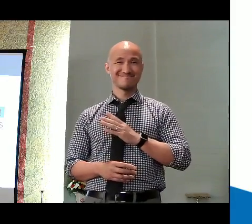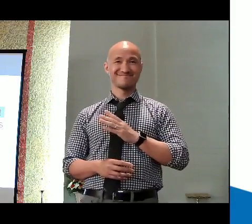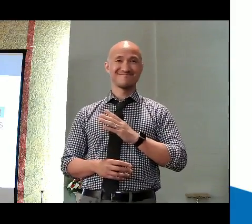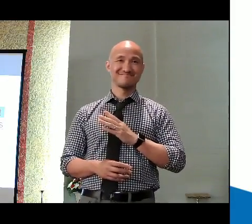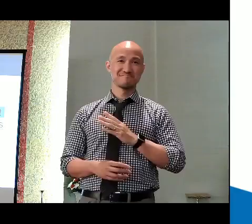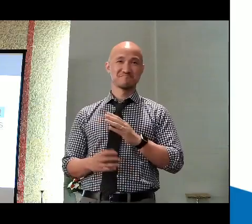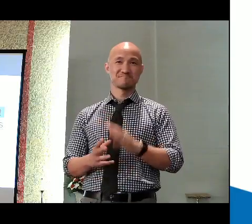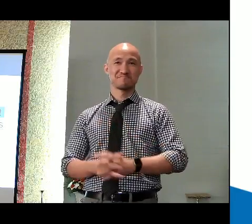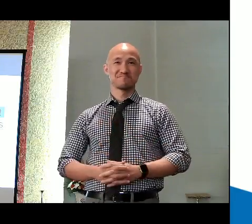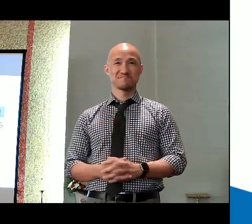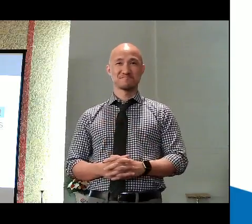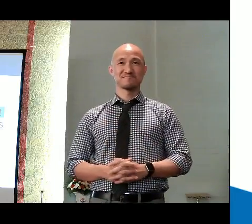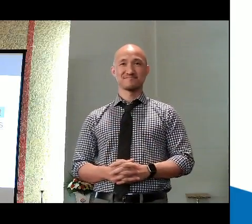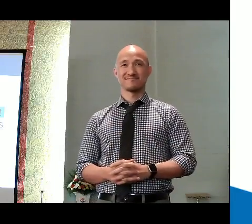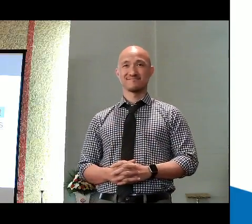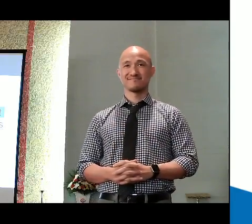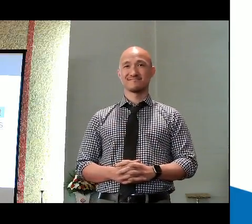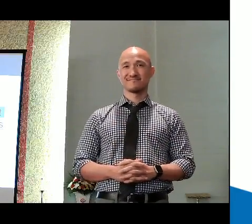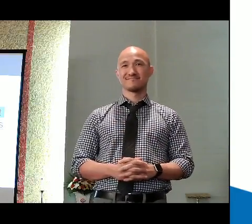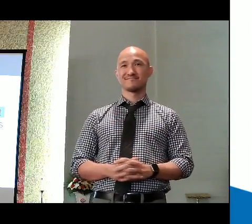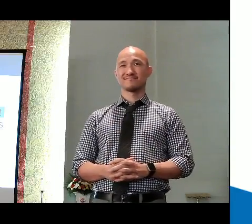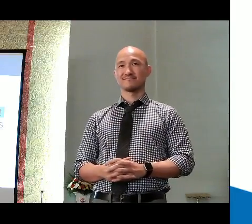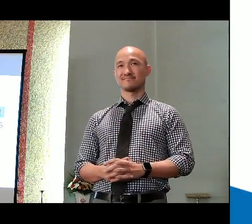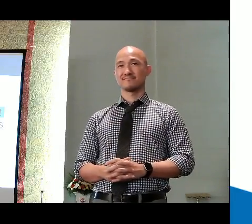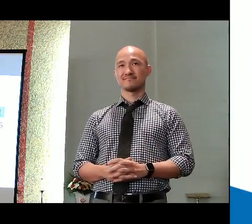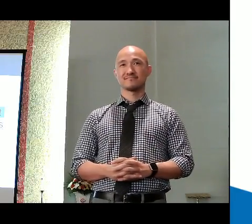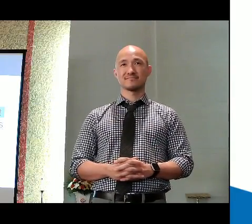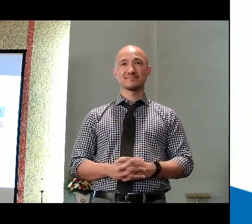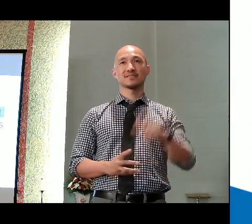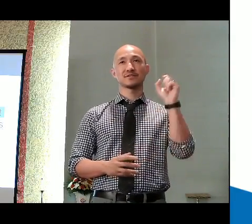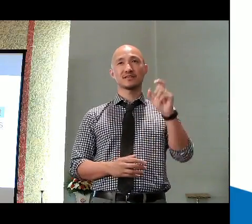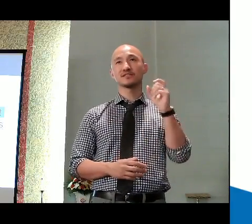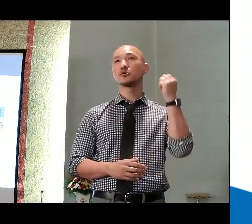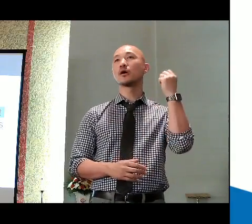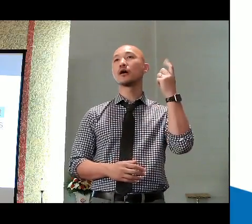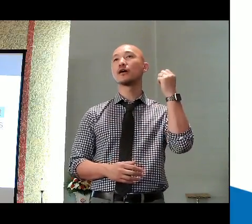under Christ. So this one, understanding your wife's